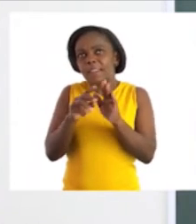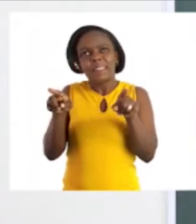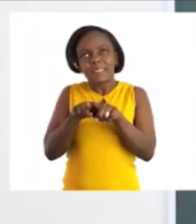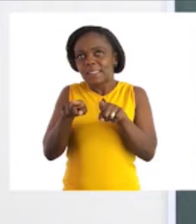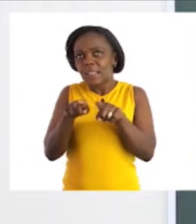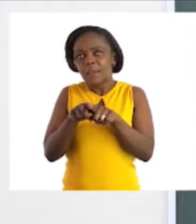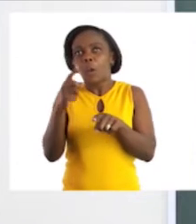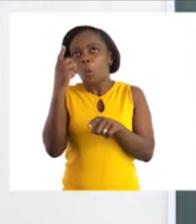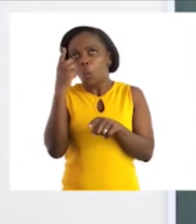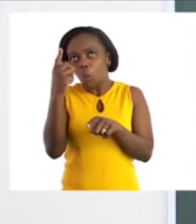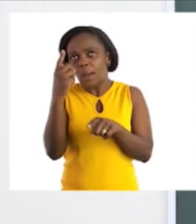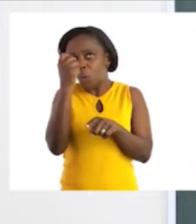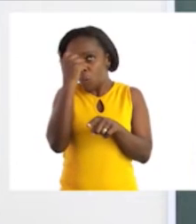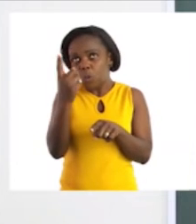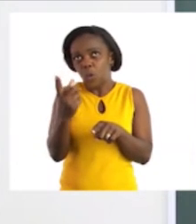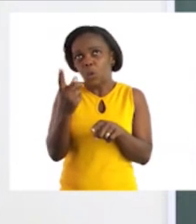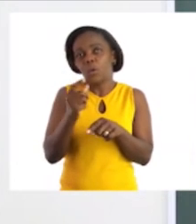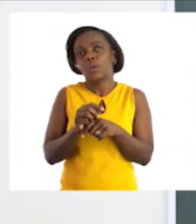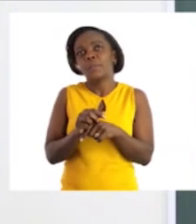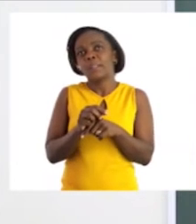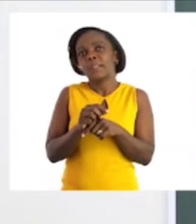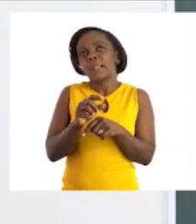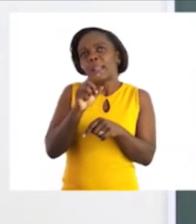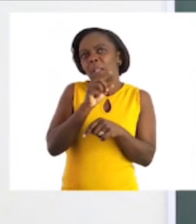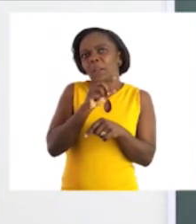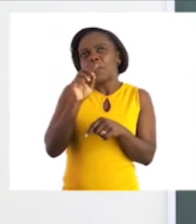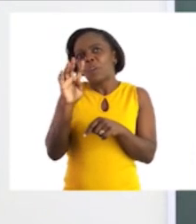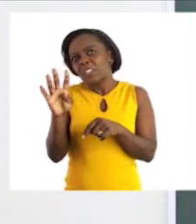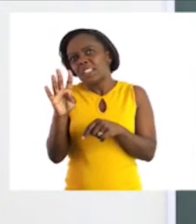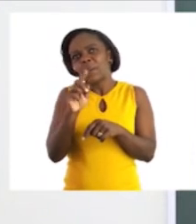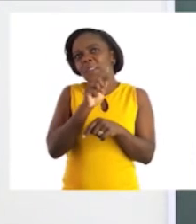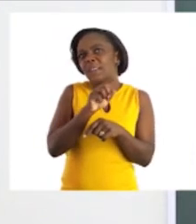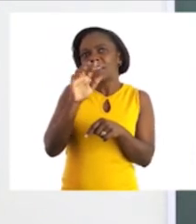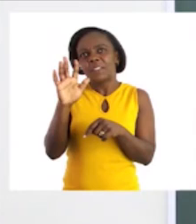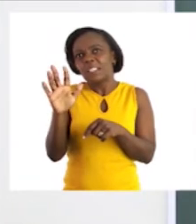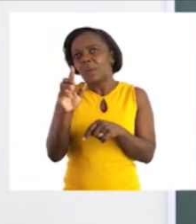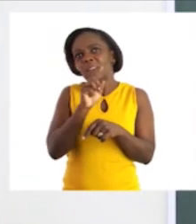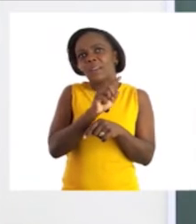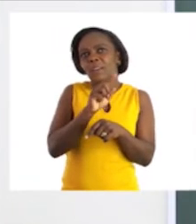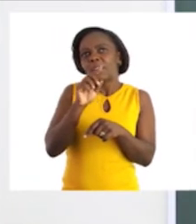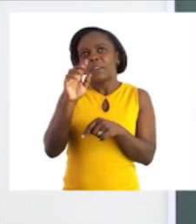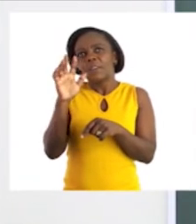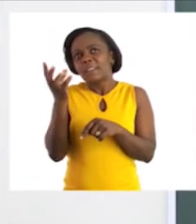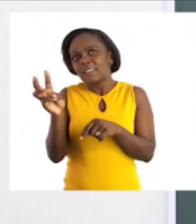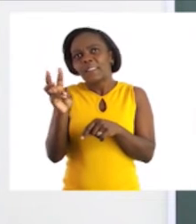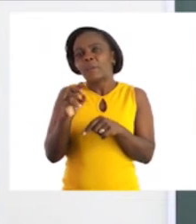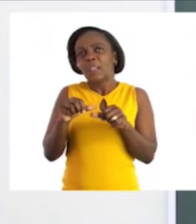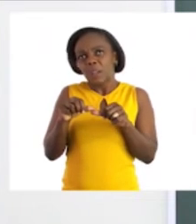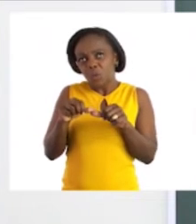hours, 16 hours, 17 hours, 18 hours, 19 hours, 20 hours, 21